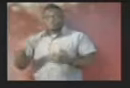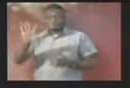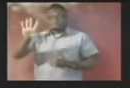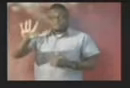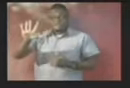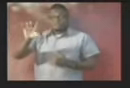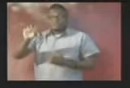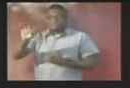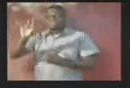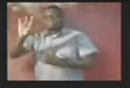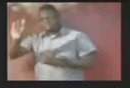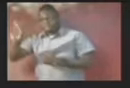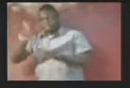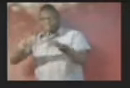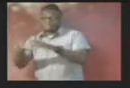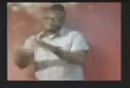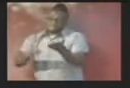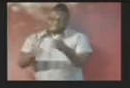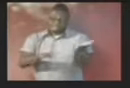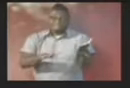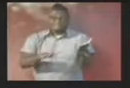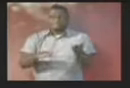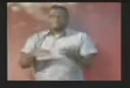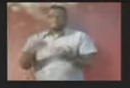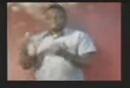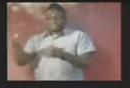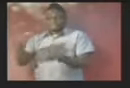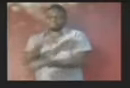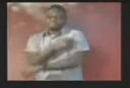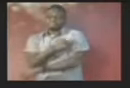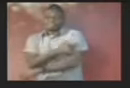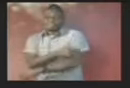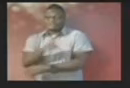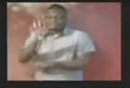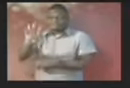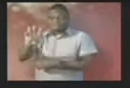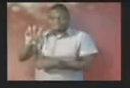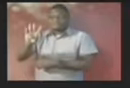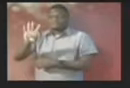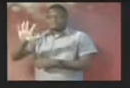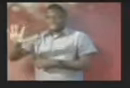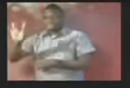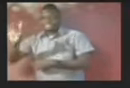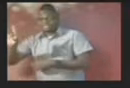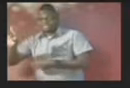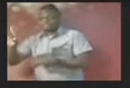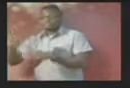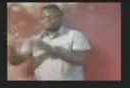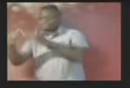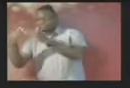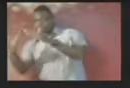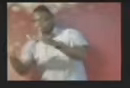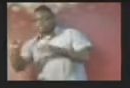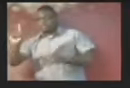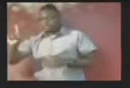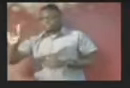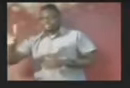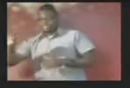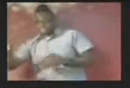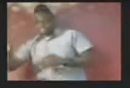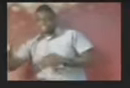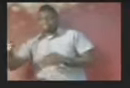total patients in hospital are 458, those in step down 180, and